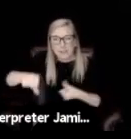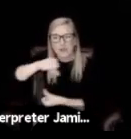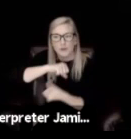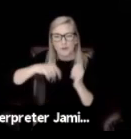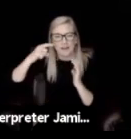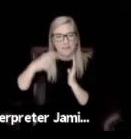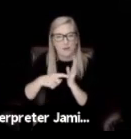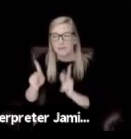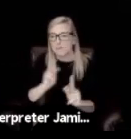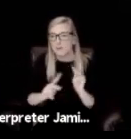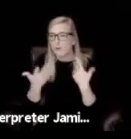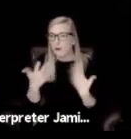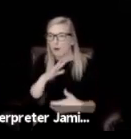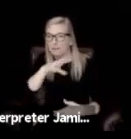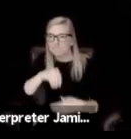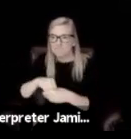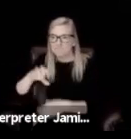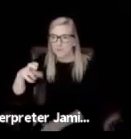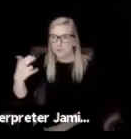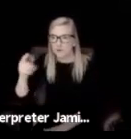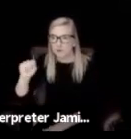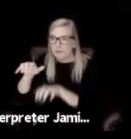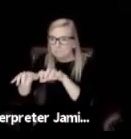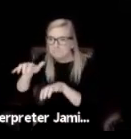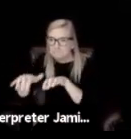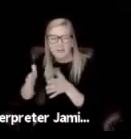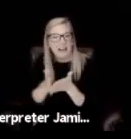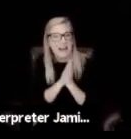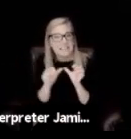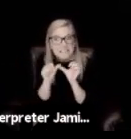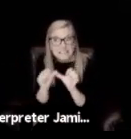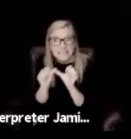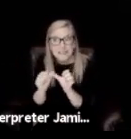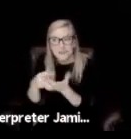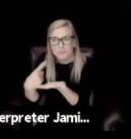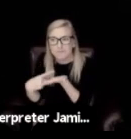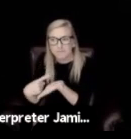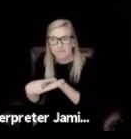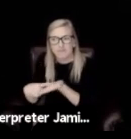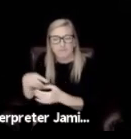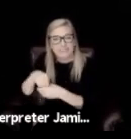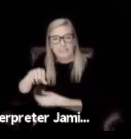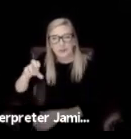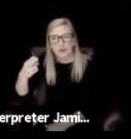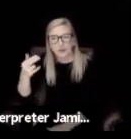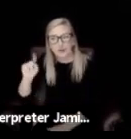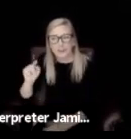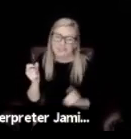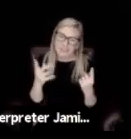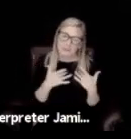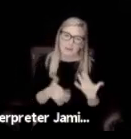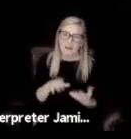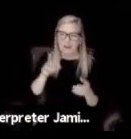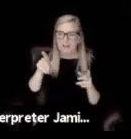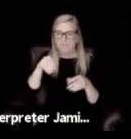already engaged in the chat, so I ask that you continue to do that. Of course, we're normally live,